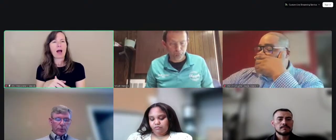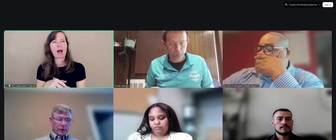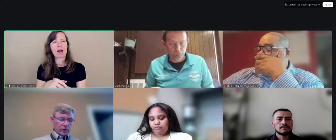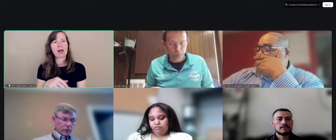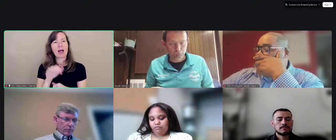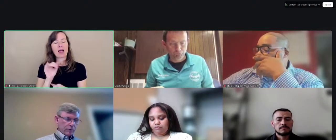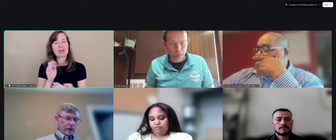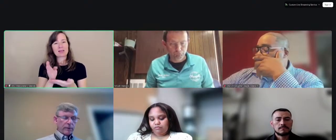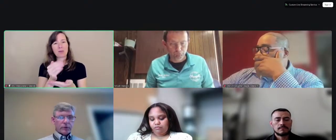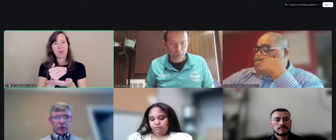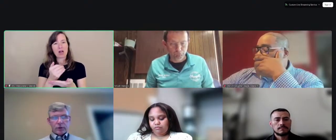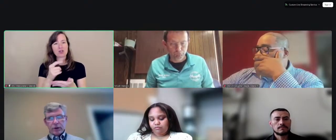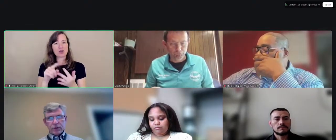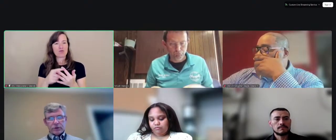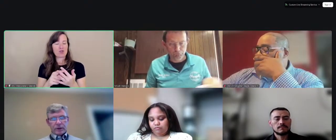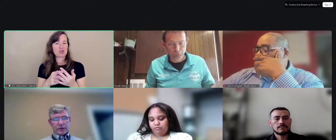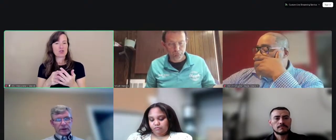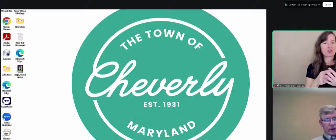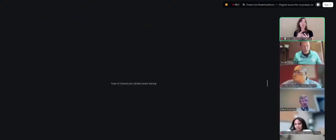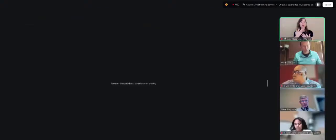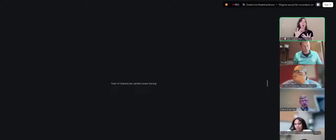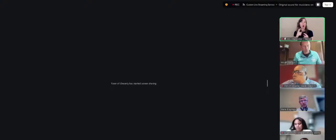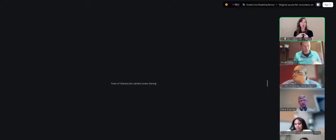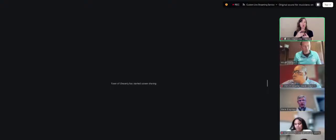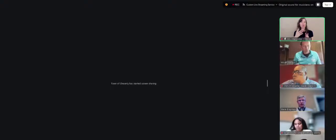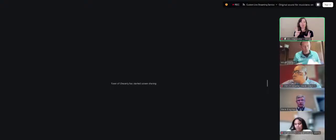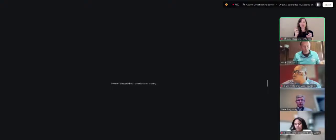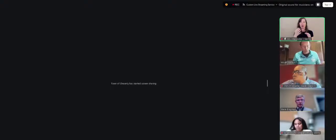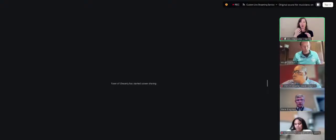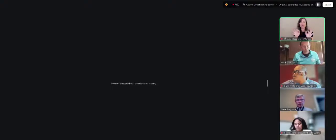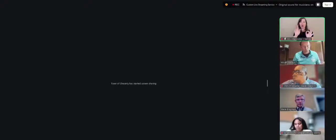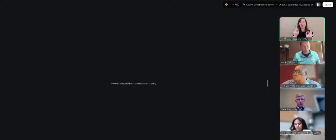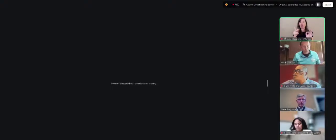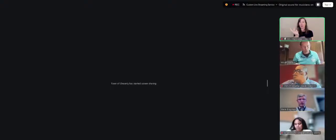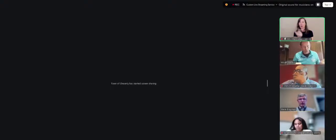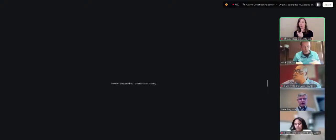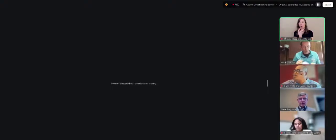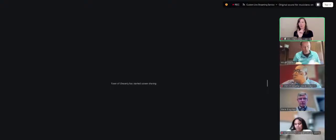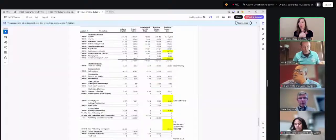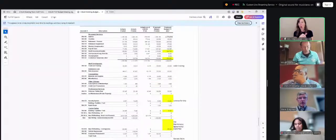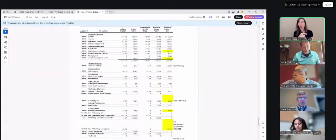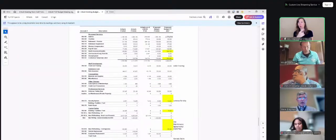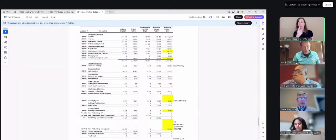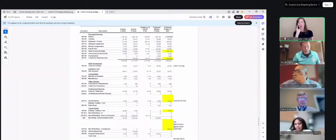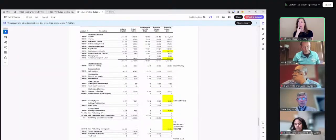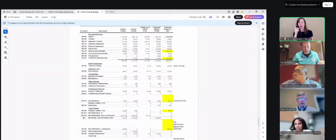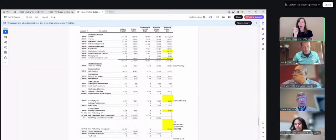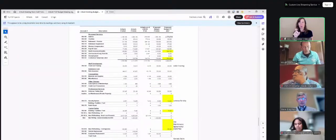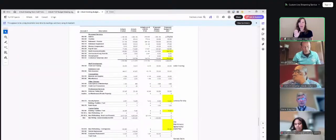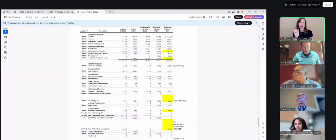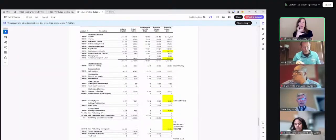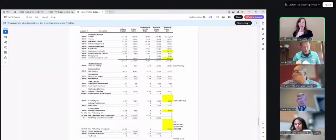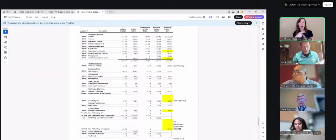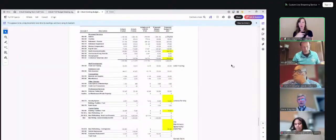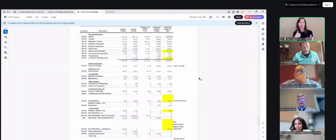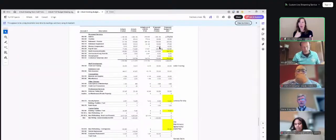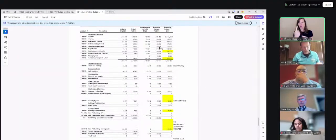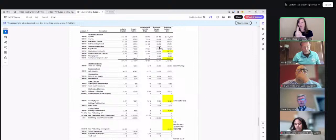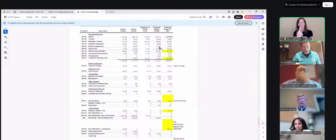originally hoping to free up 2 of those, because I do think over time we do need to get back into having regular